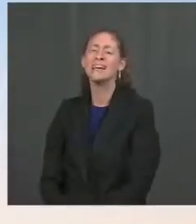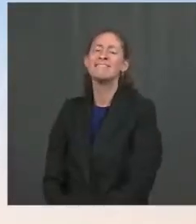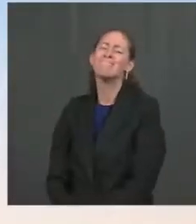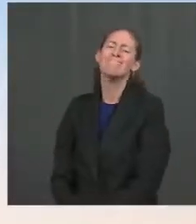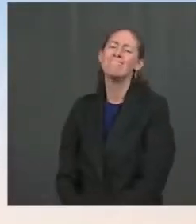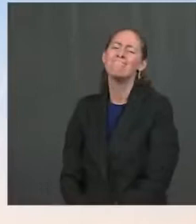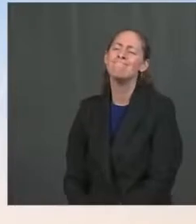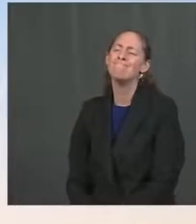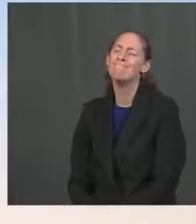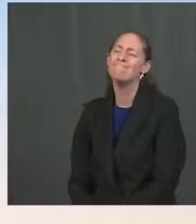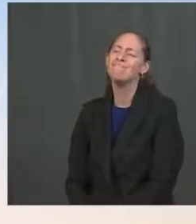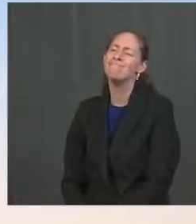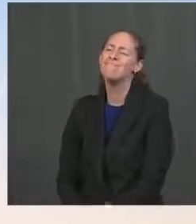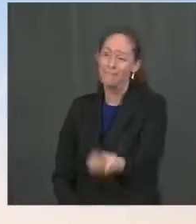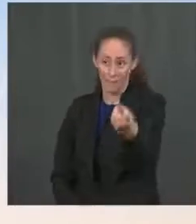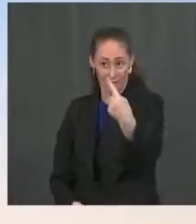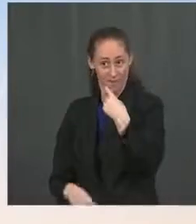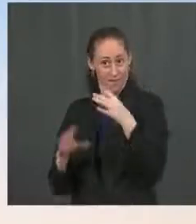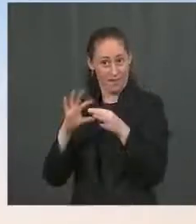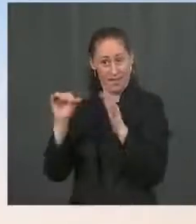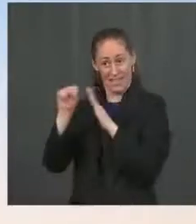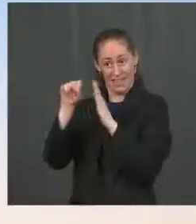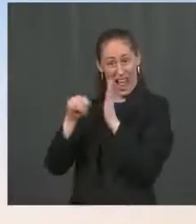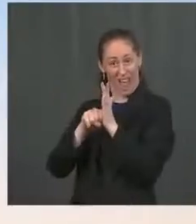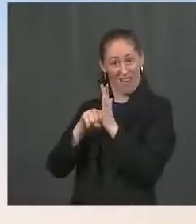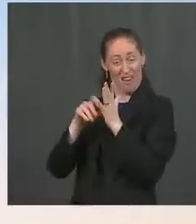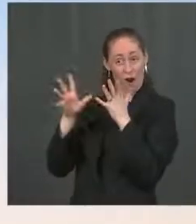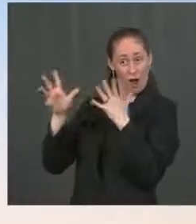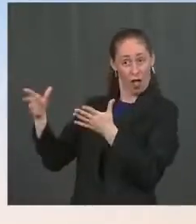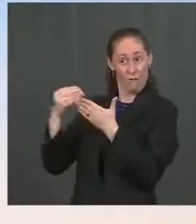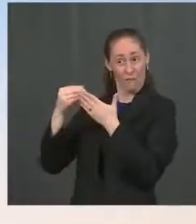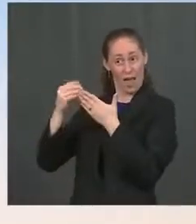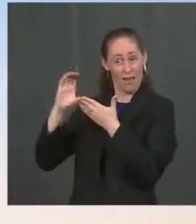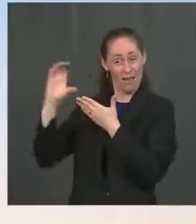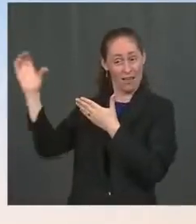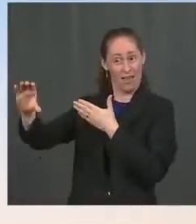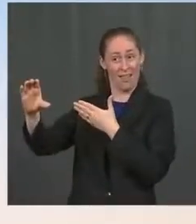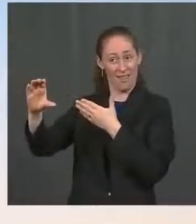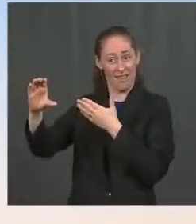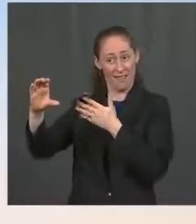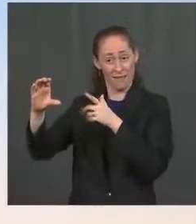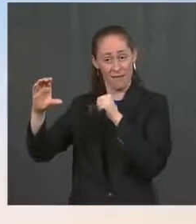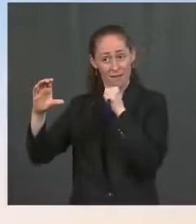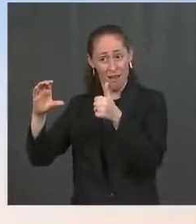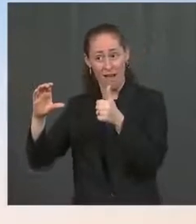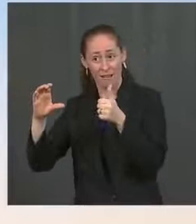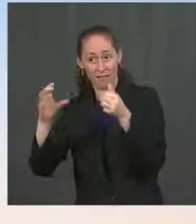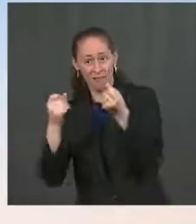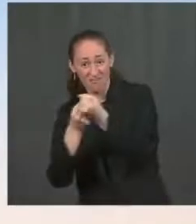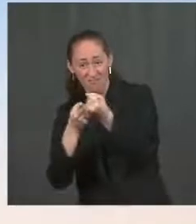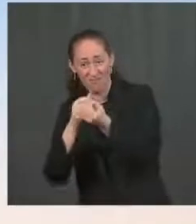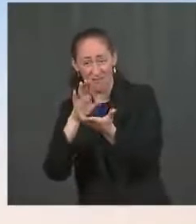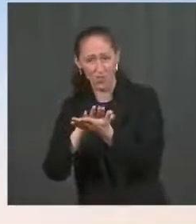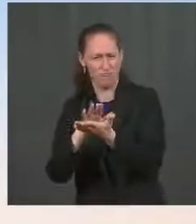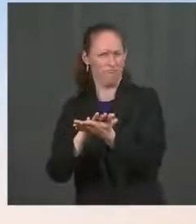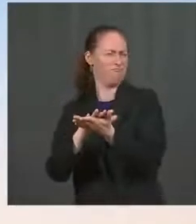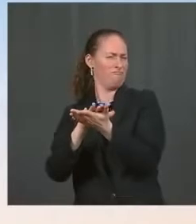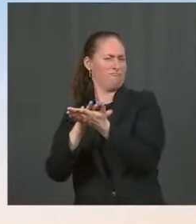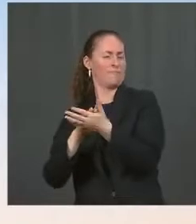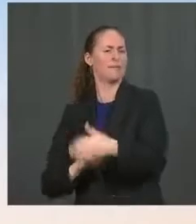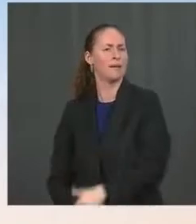implemented using COVID funds to make updates in schools? I'm just saying that states have not taken advantage of the federal programs